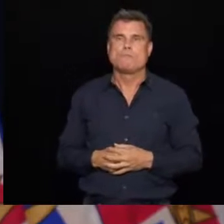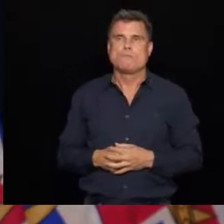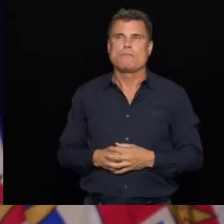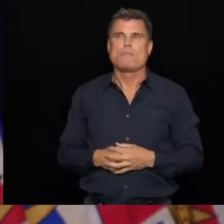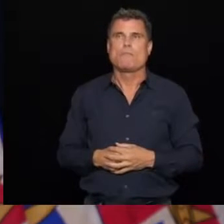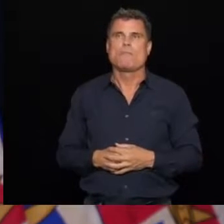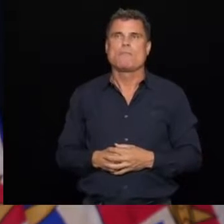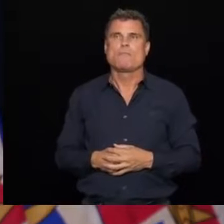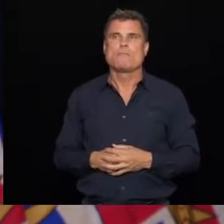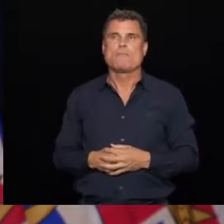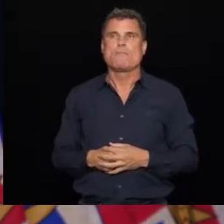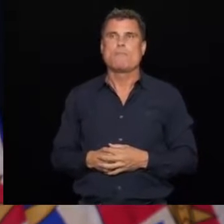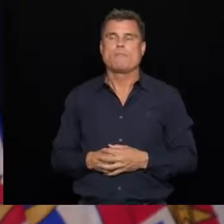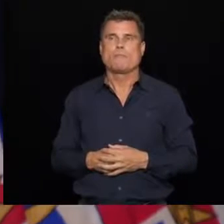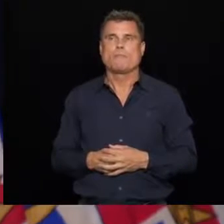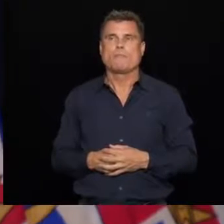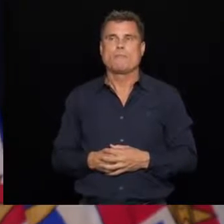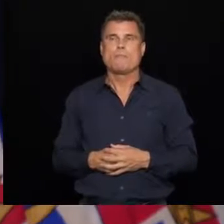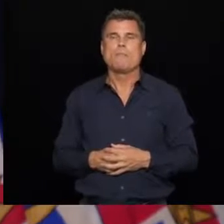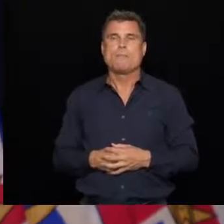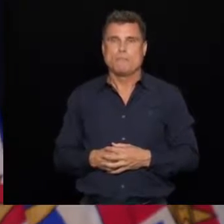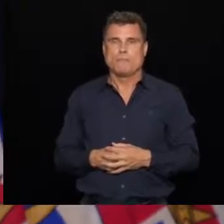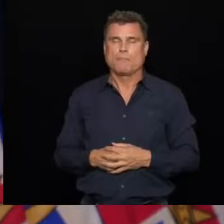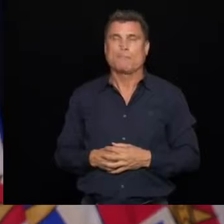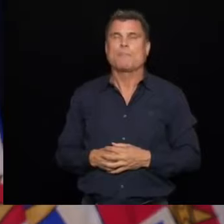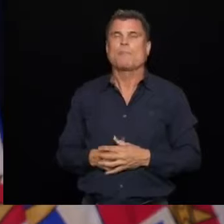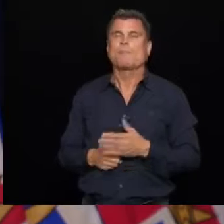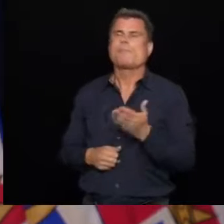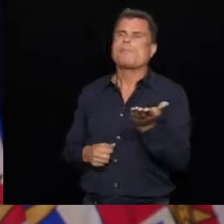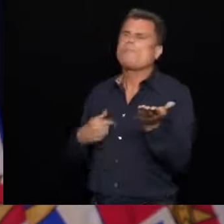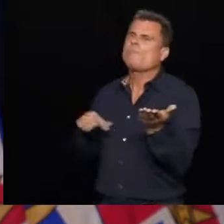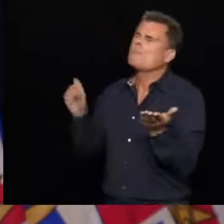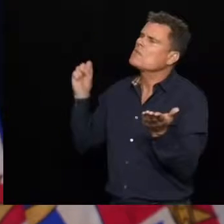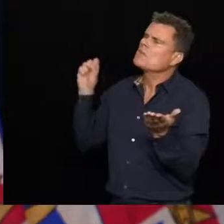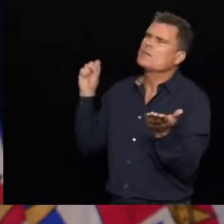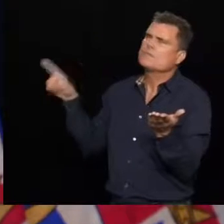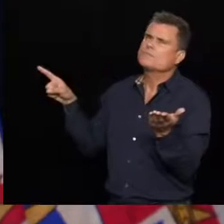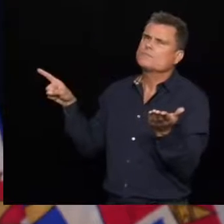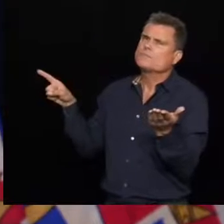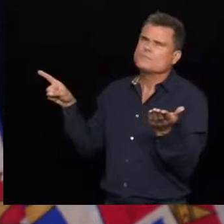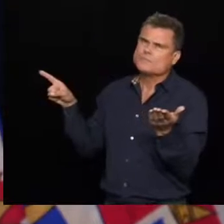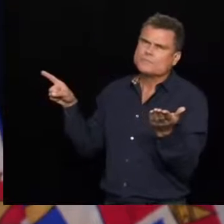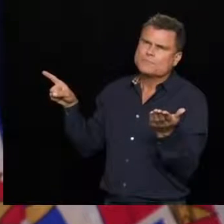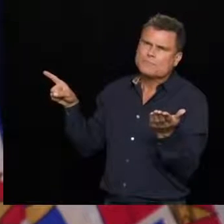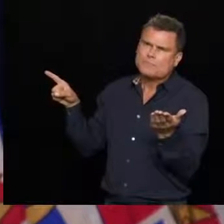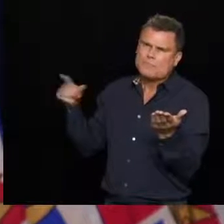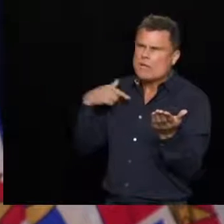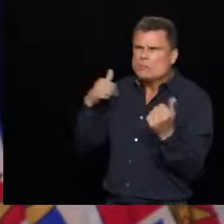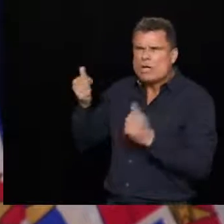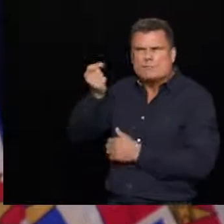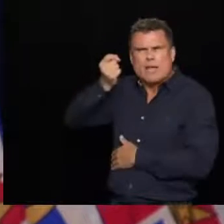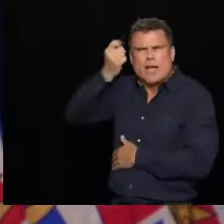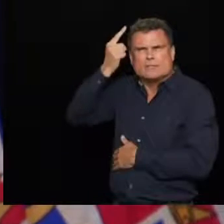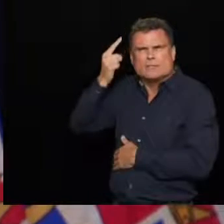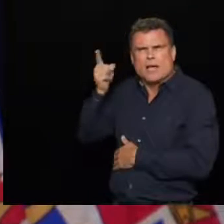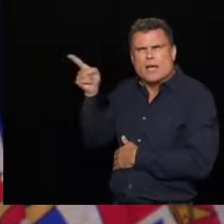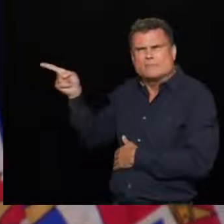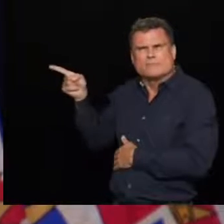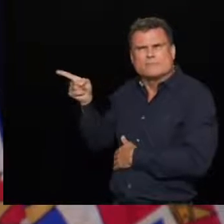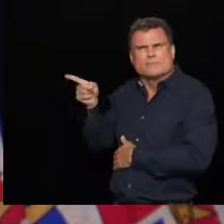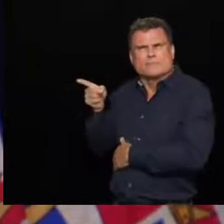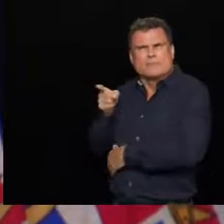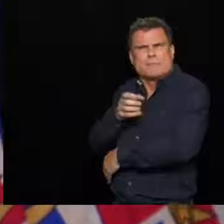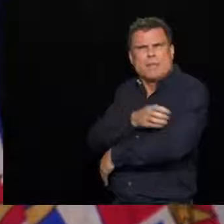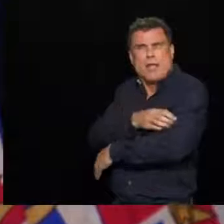Dr. Henry, I'm just trying to understand the powers. Do your powers remain the same now that we are in election, and that you will